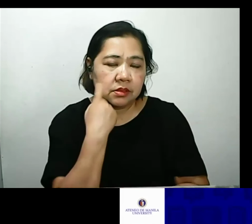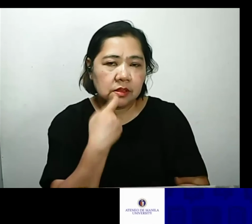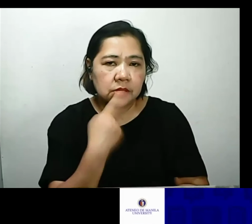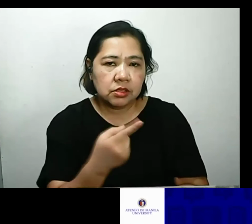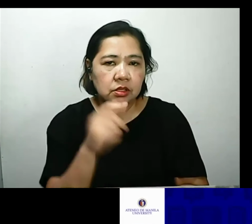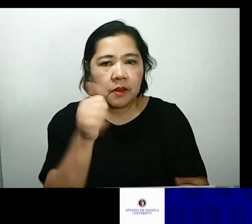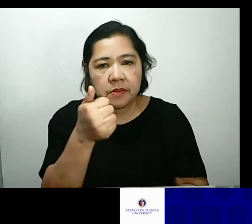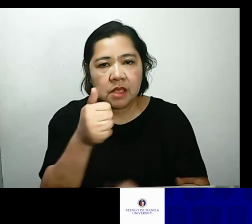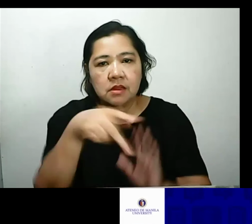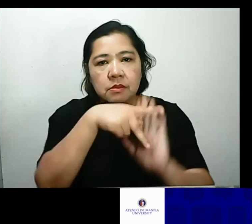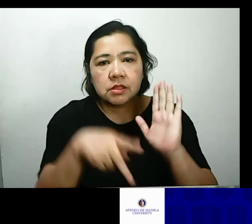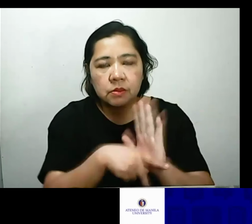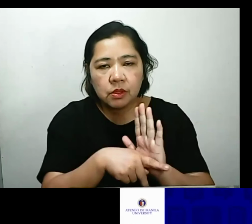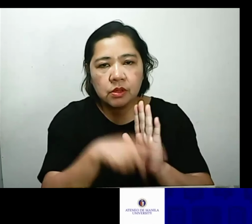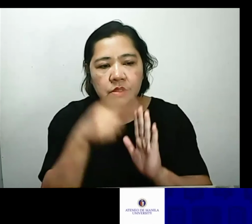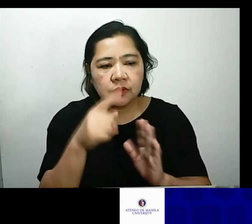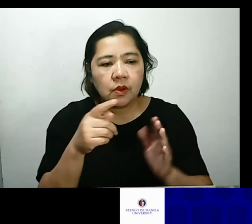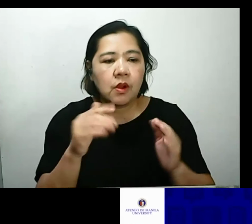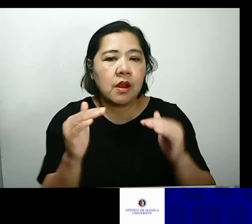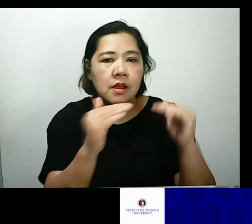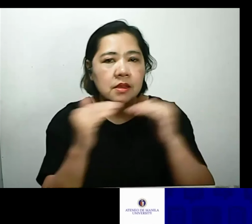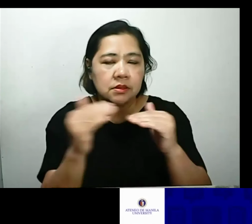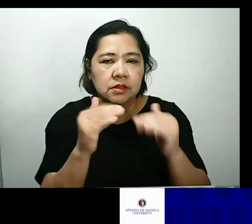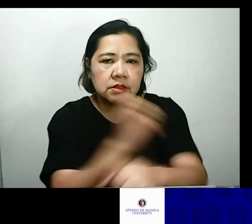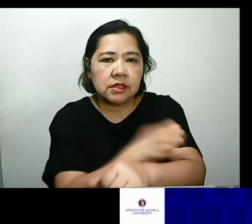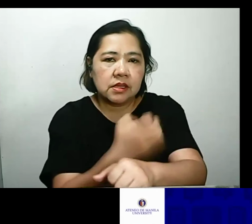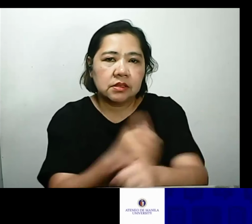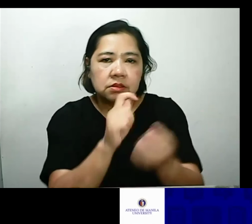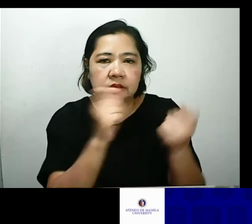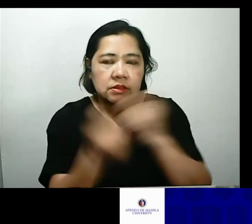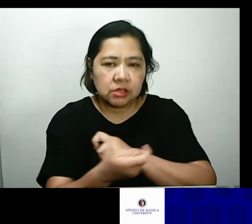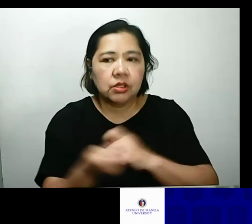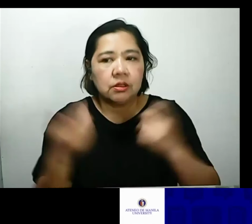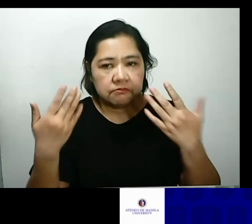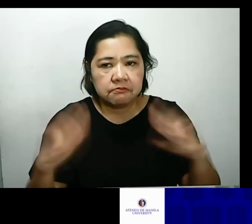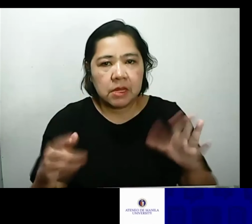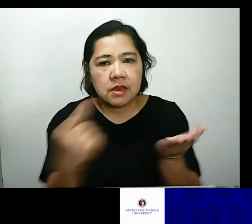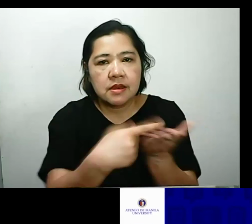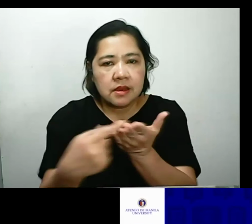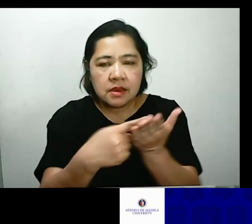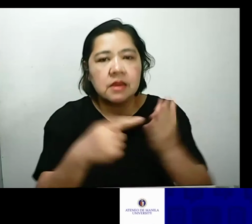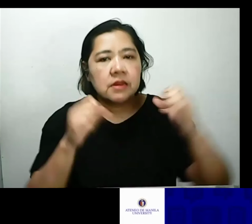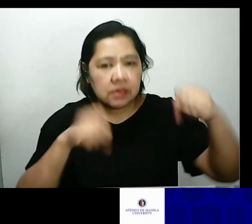principles for a just energy transition that has been agreed and supported by